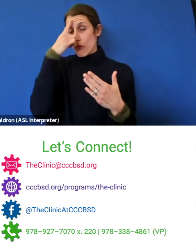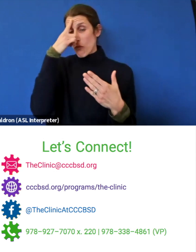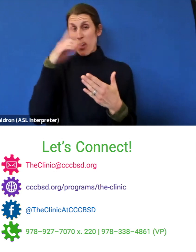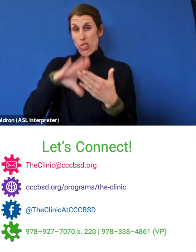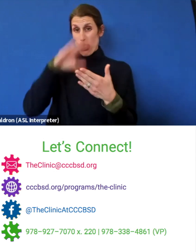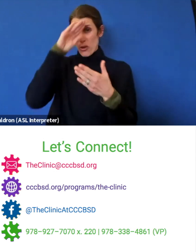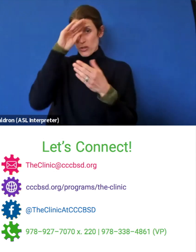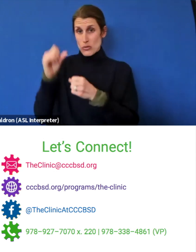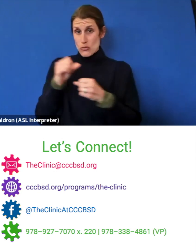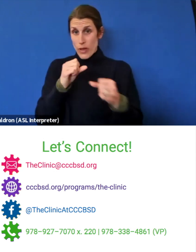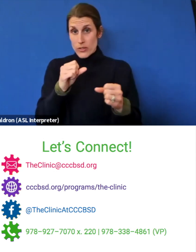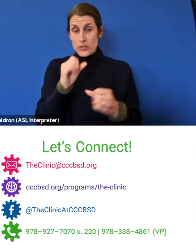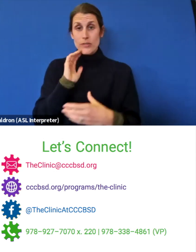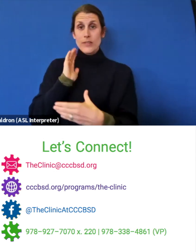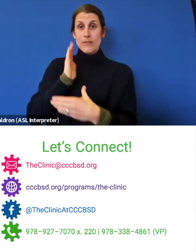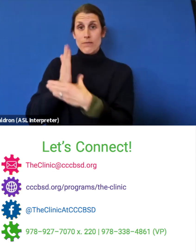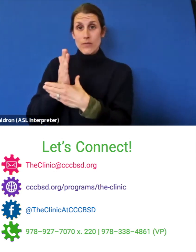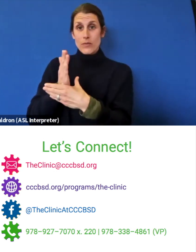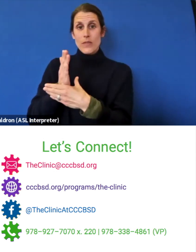pragmatics?